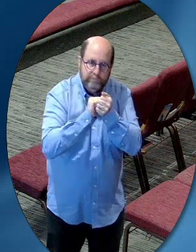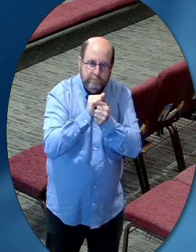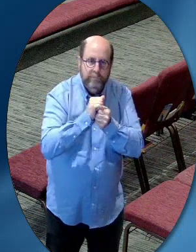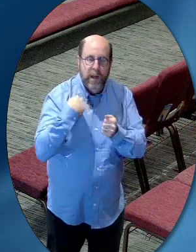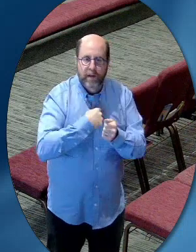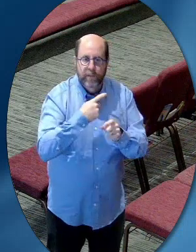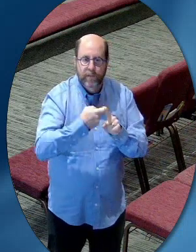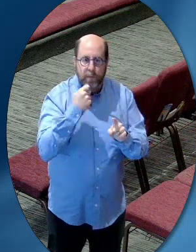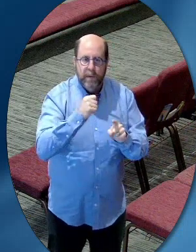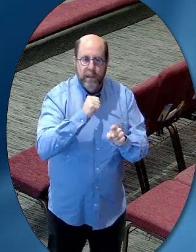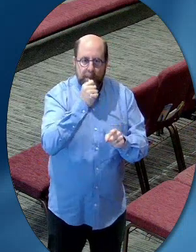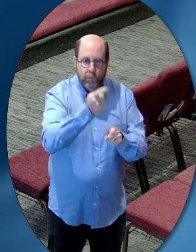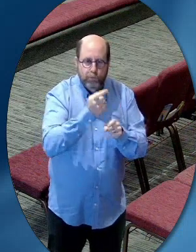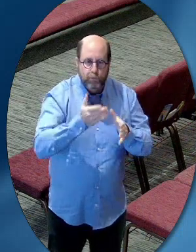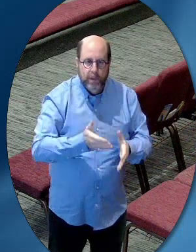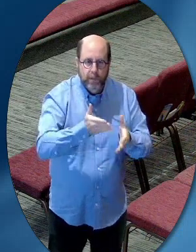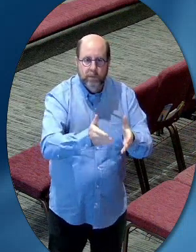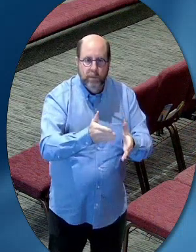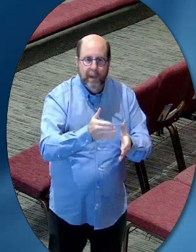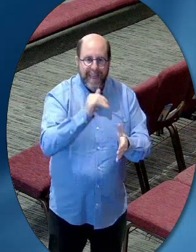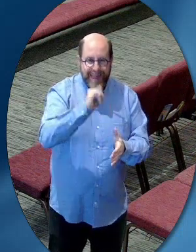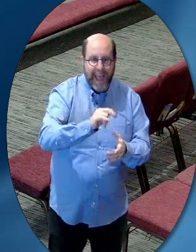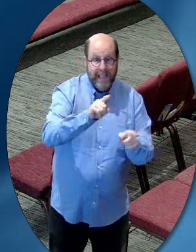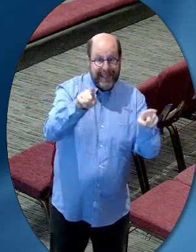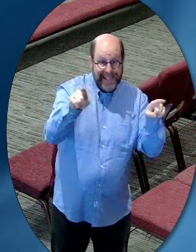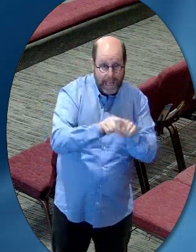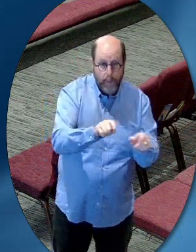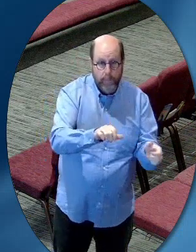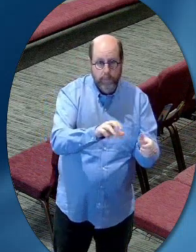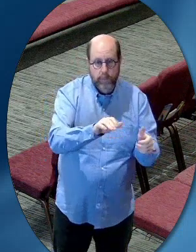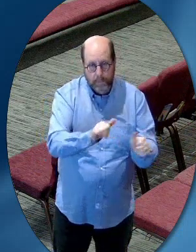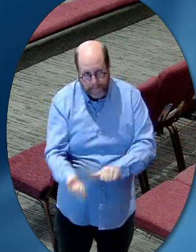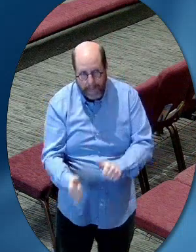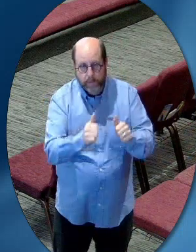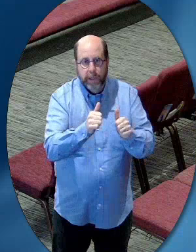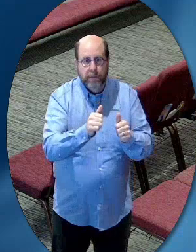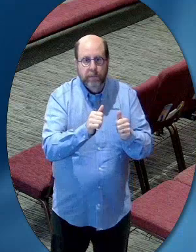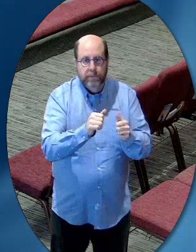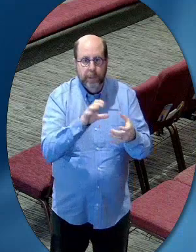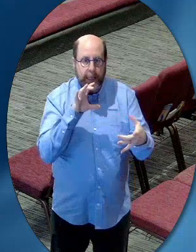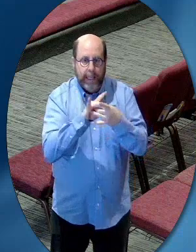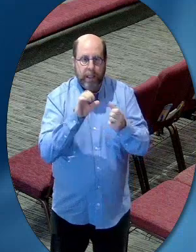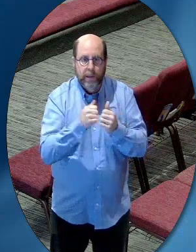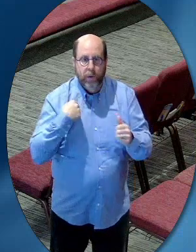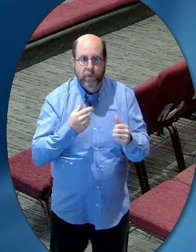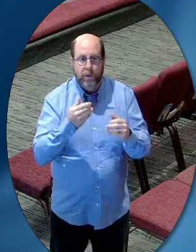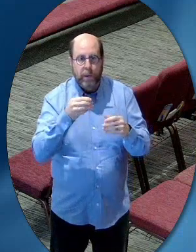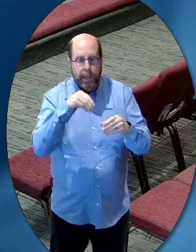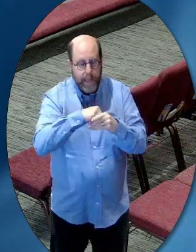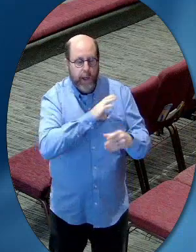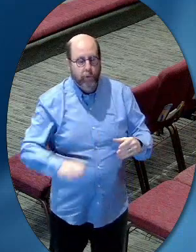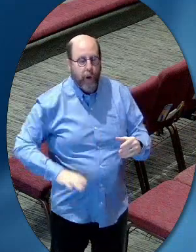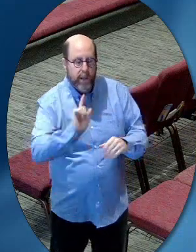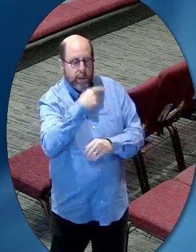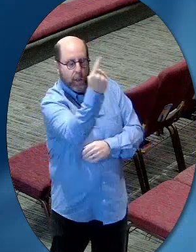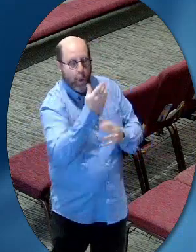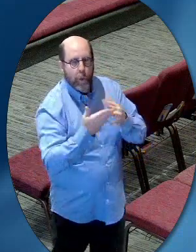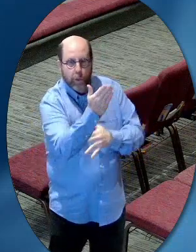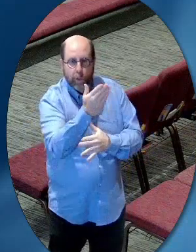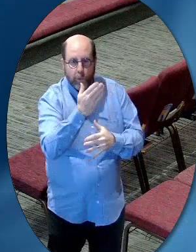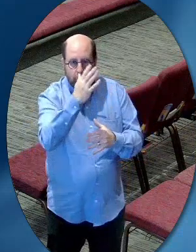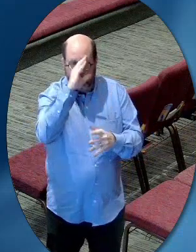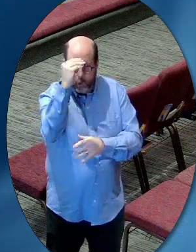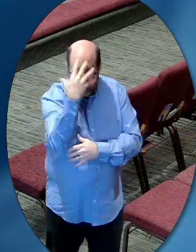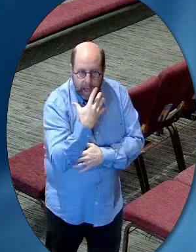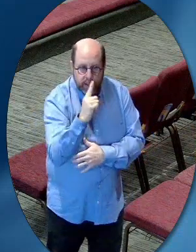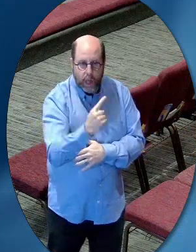baptism connects us with Christ alone, by grace alone, through faith alone.